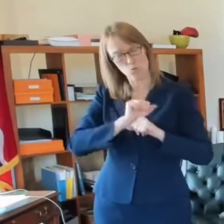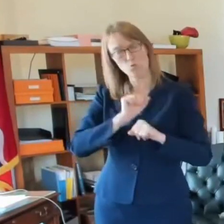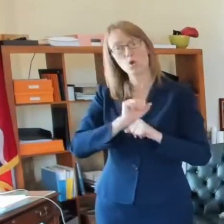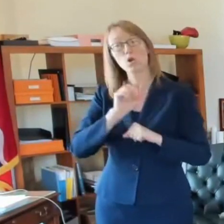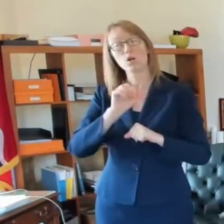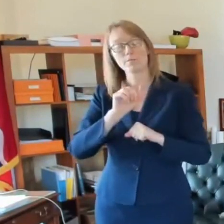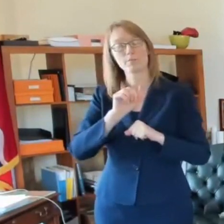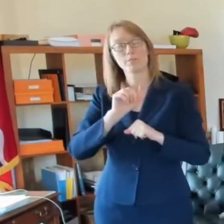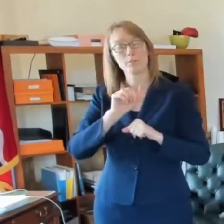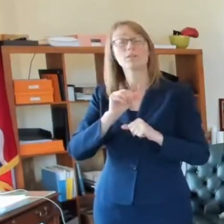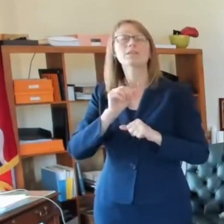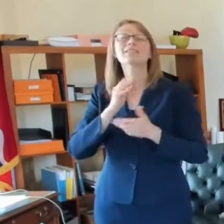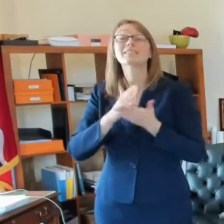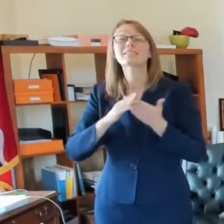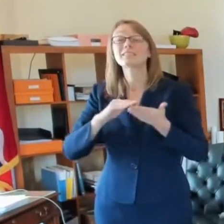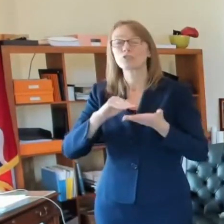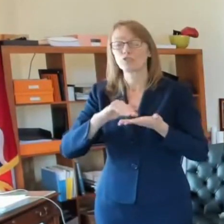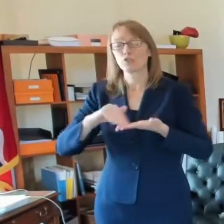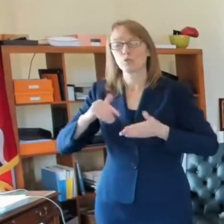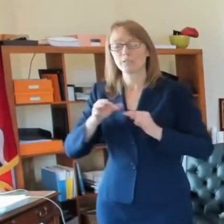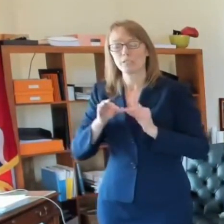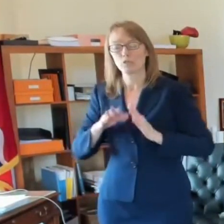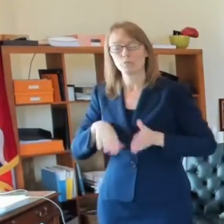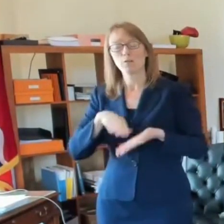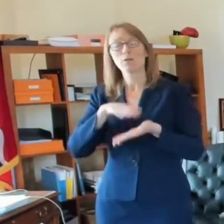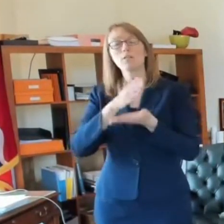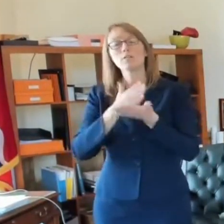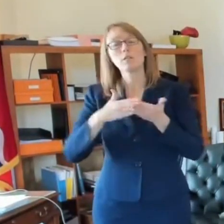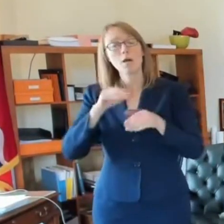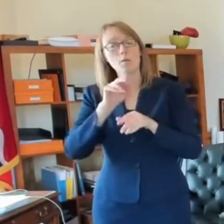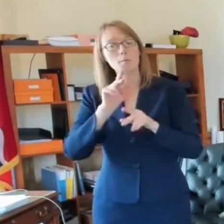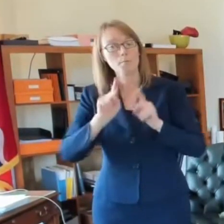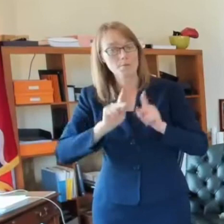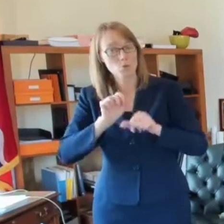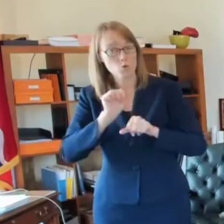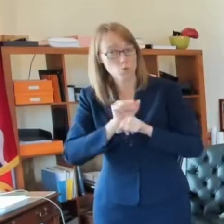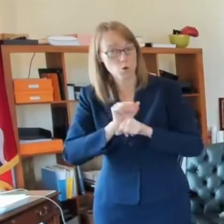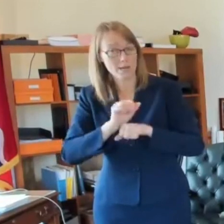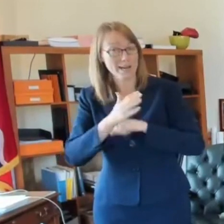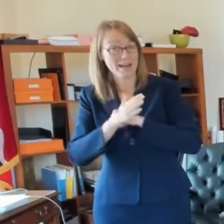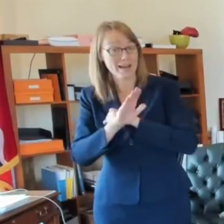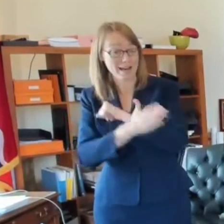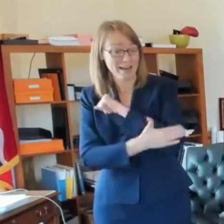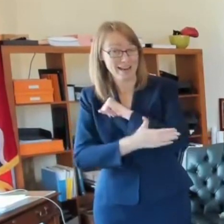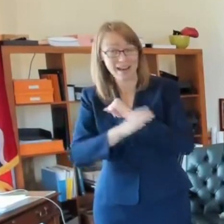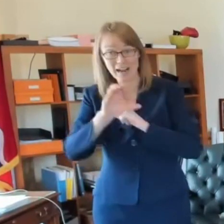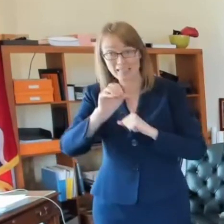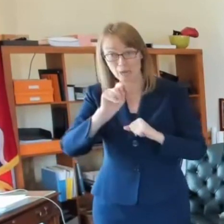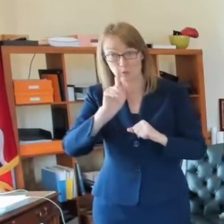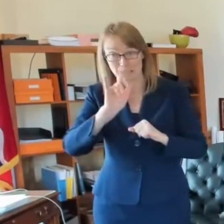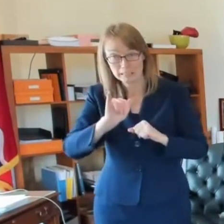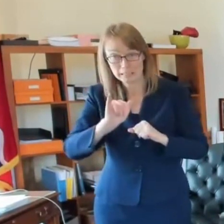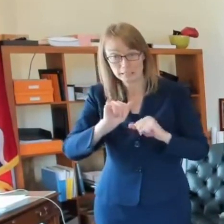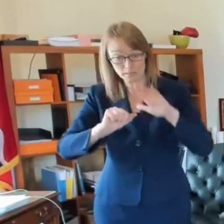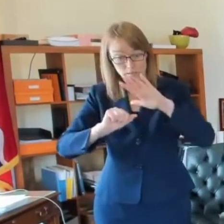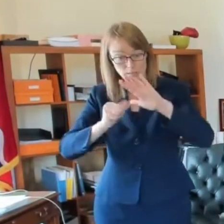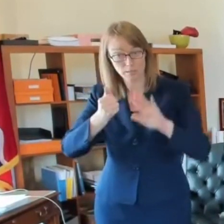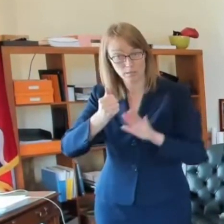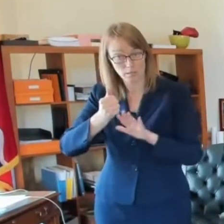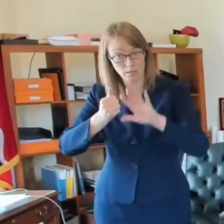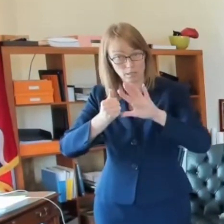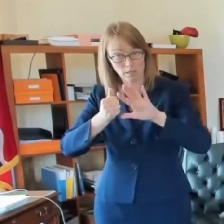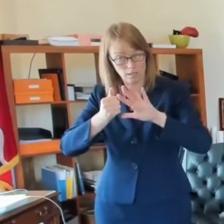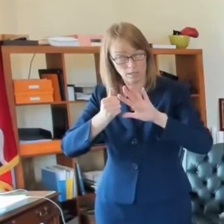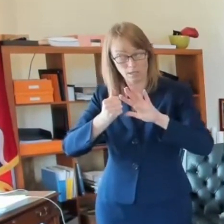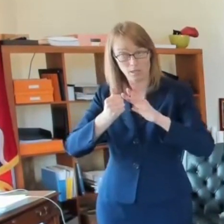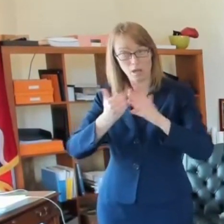Department. This will give us the ability to hire those folks. Last police question, Mayor, from Huey, wants to know if you have a status